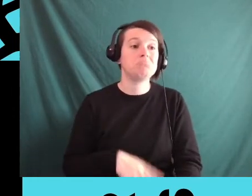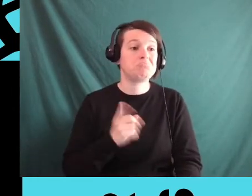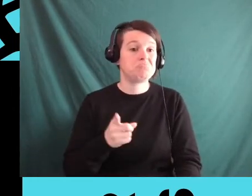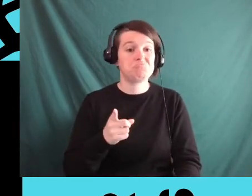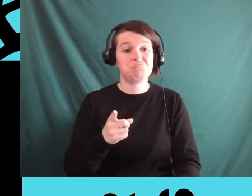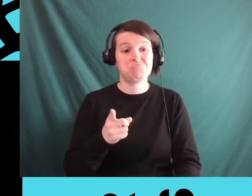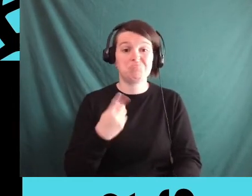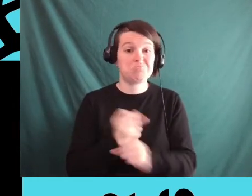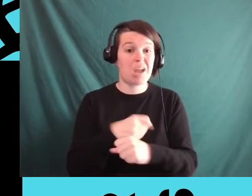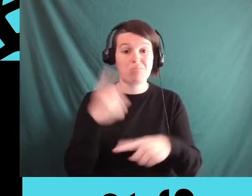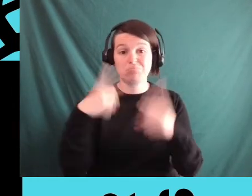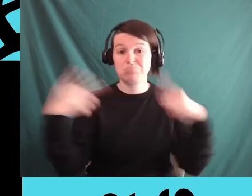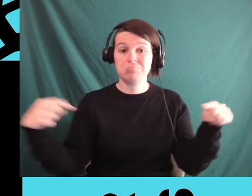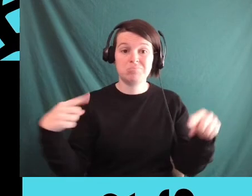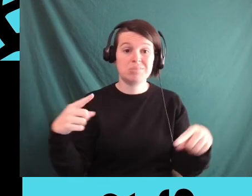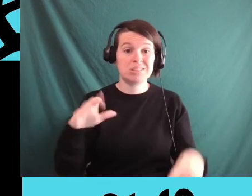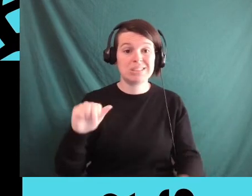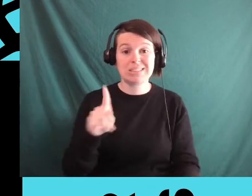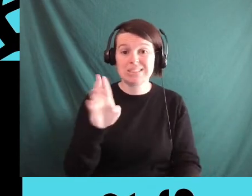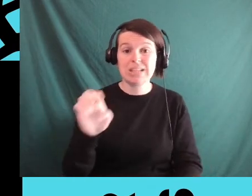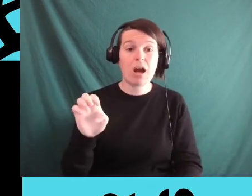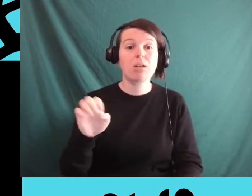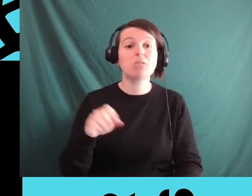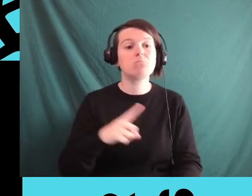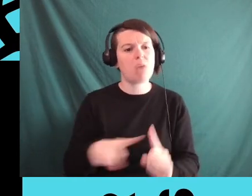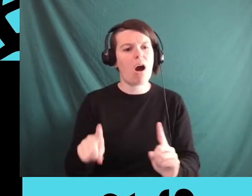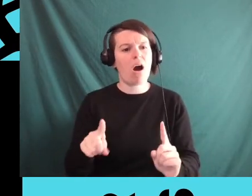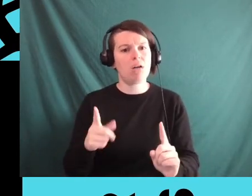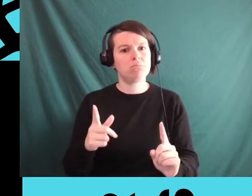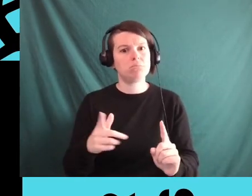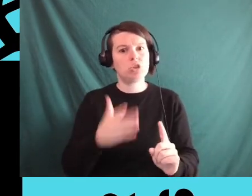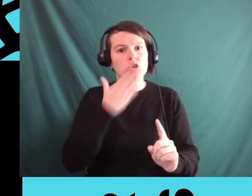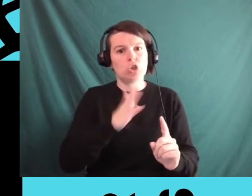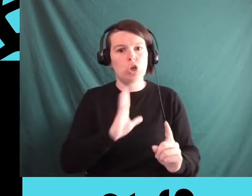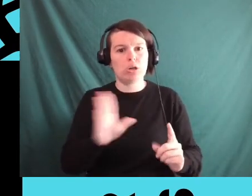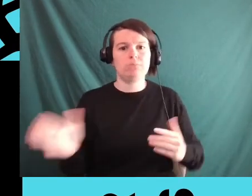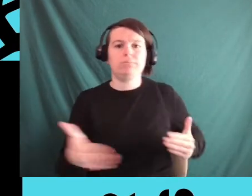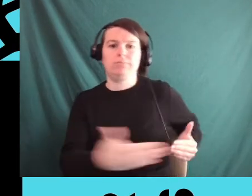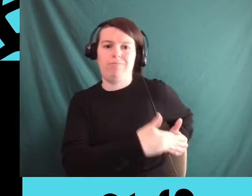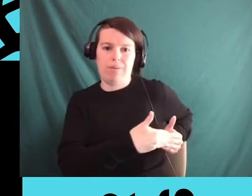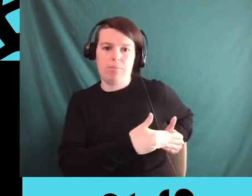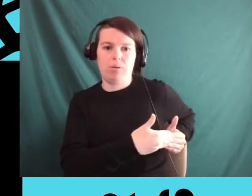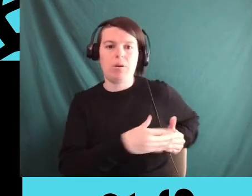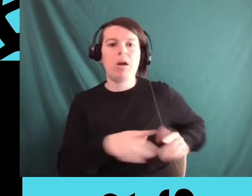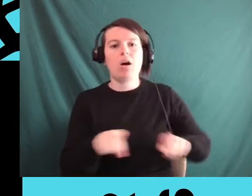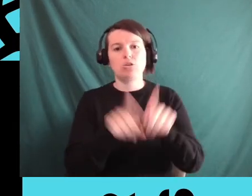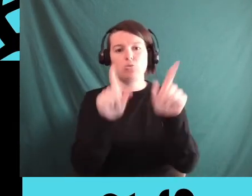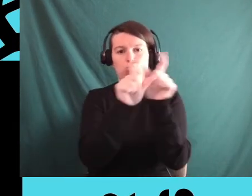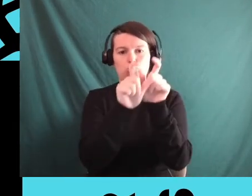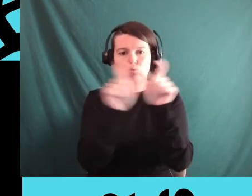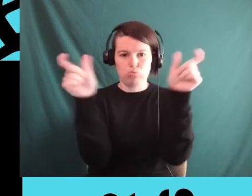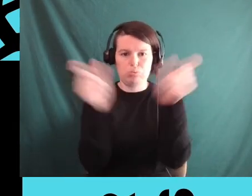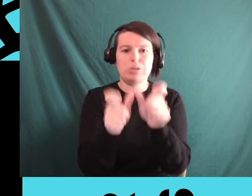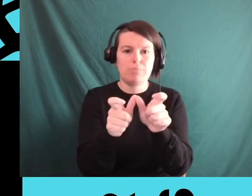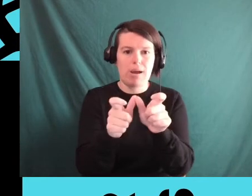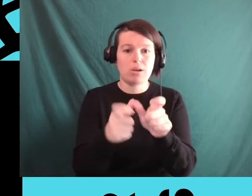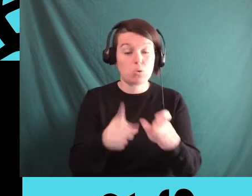of styles of binders, but they particularly make some great Velcro binders and racerback styles that are very